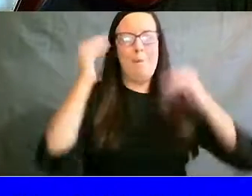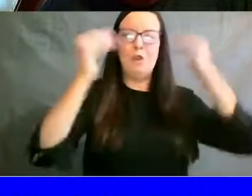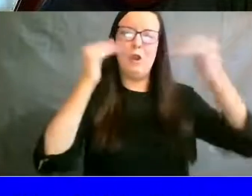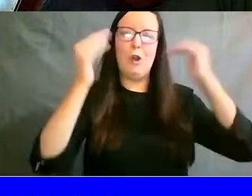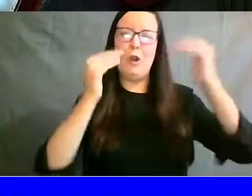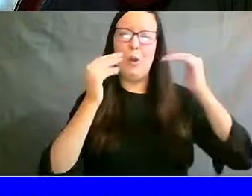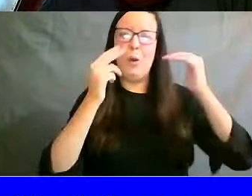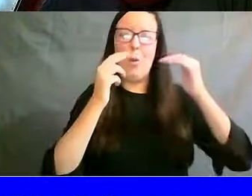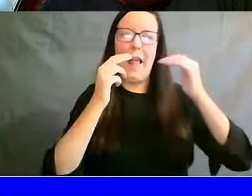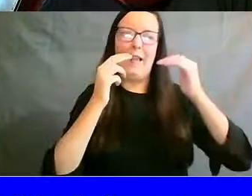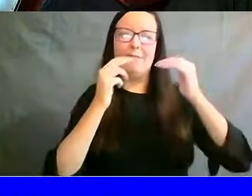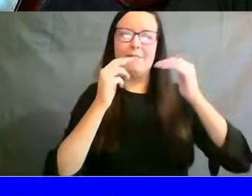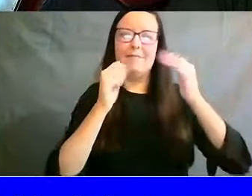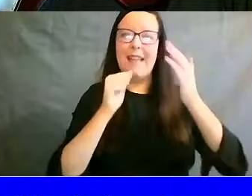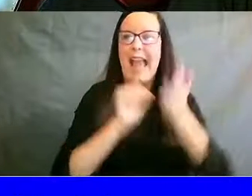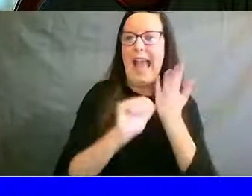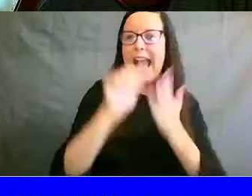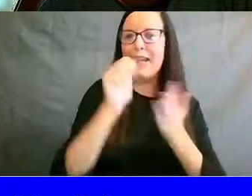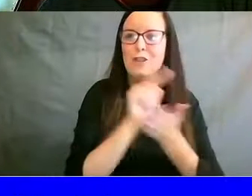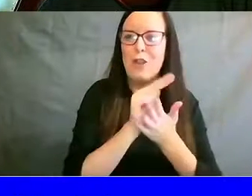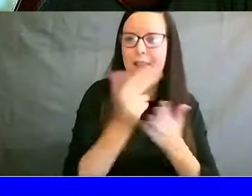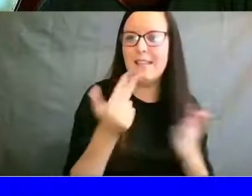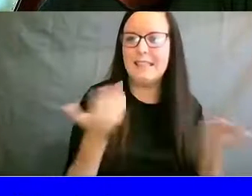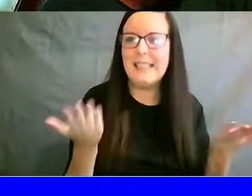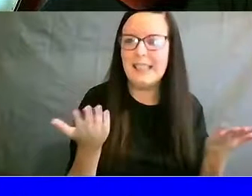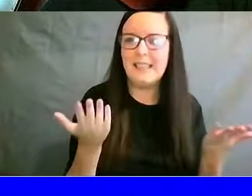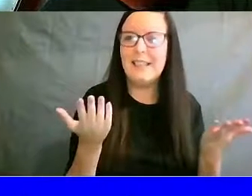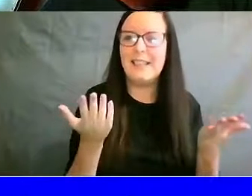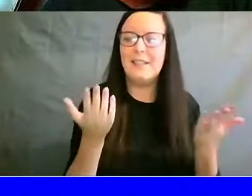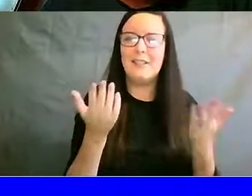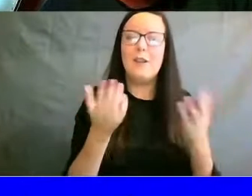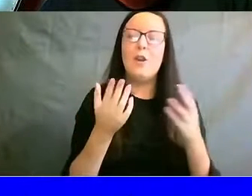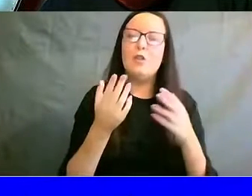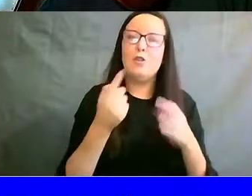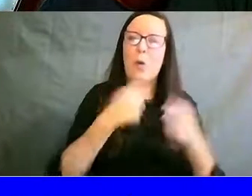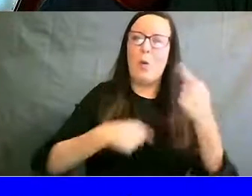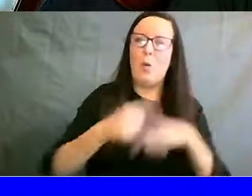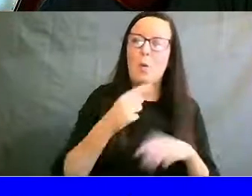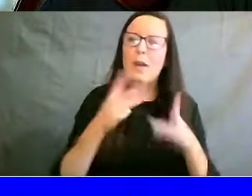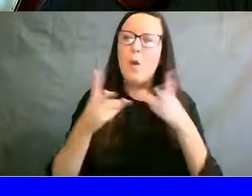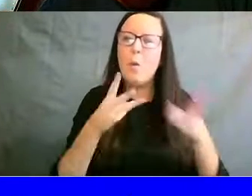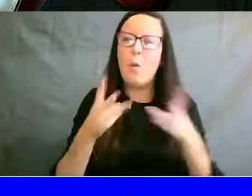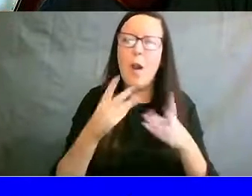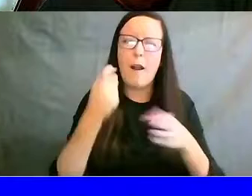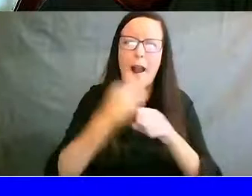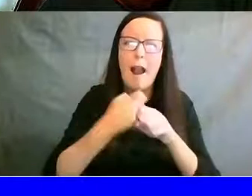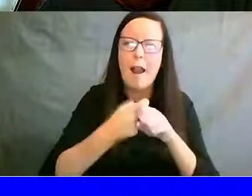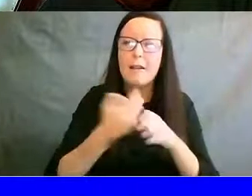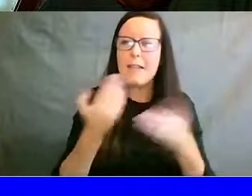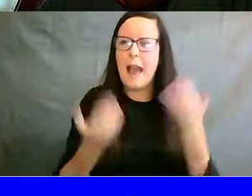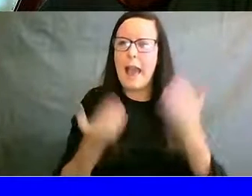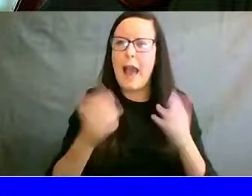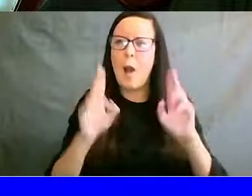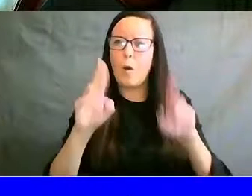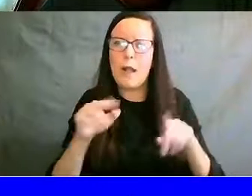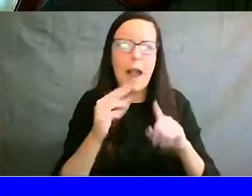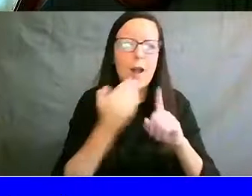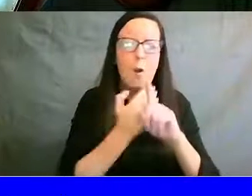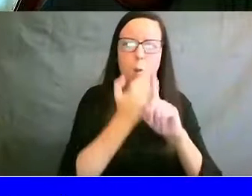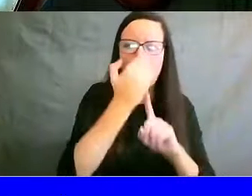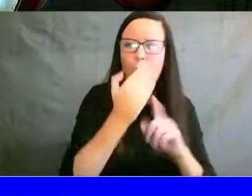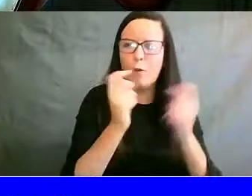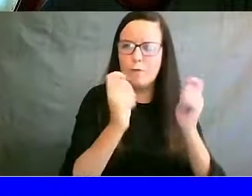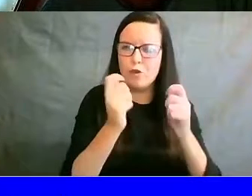things. So we work very hard to try and find out, you know, how can we improve training for the solicitors across the board? And it was really